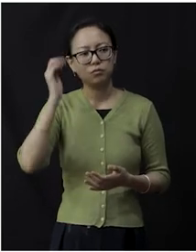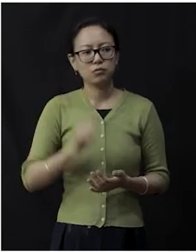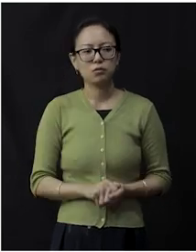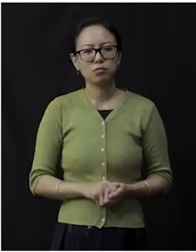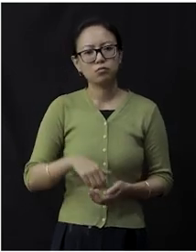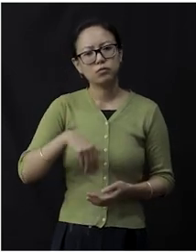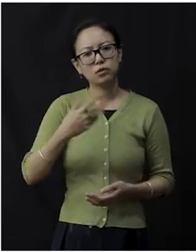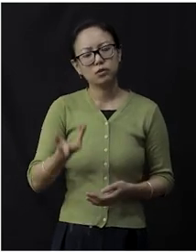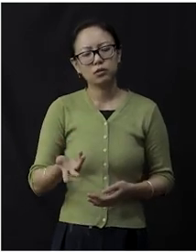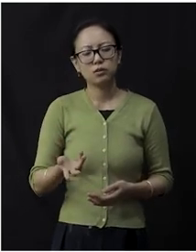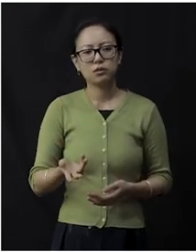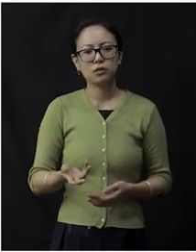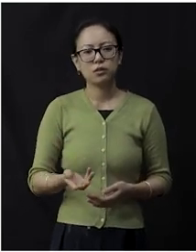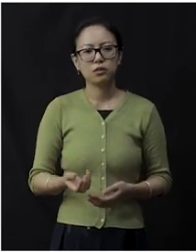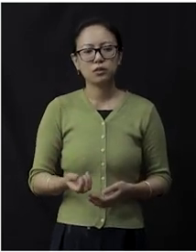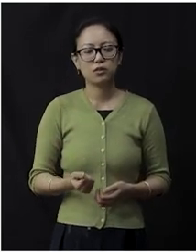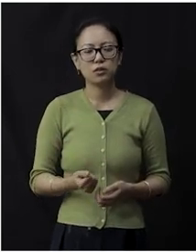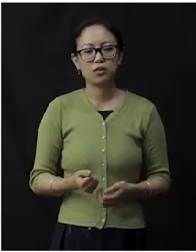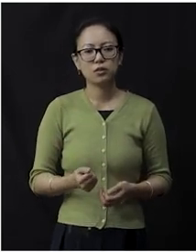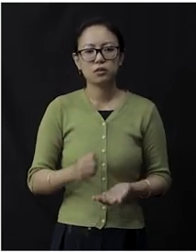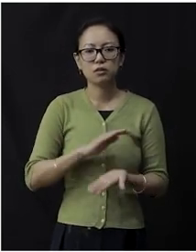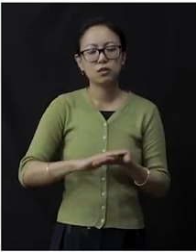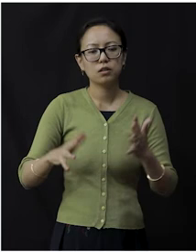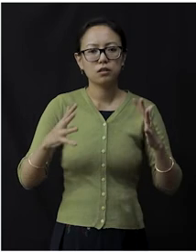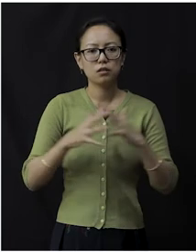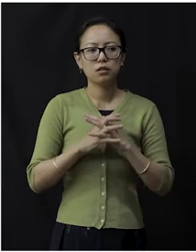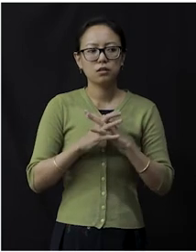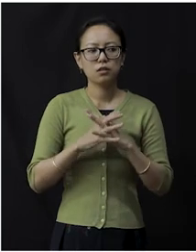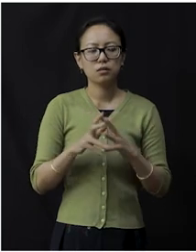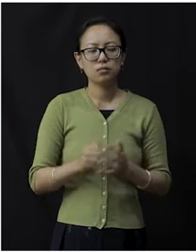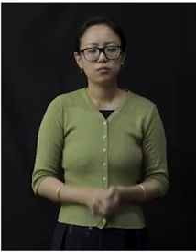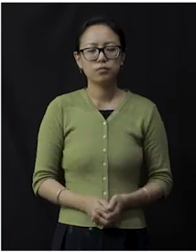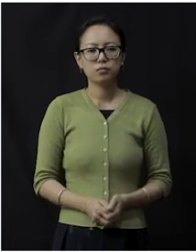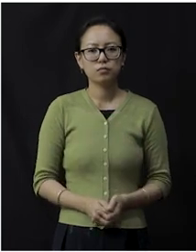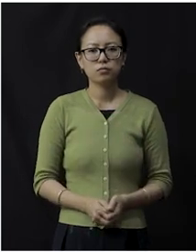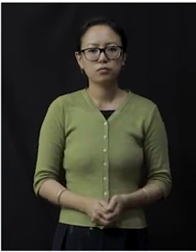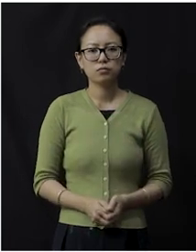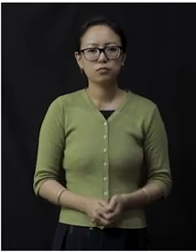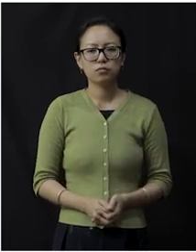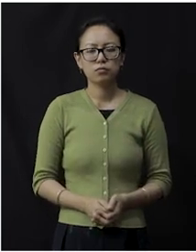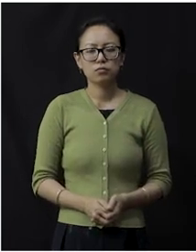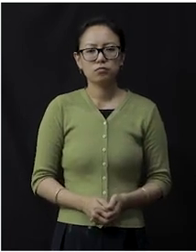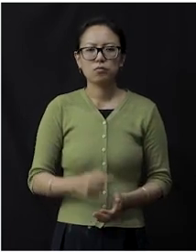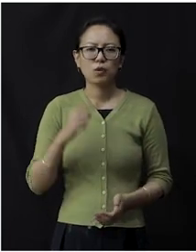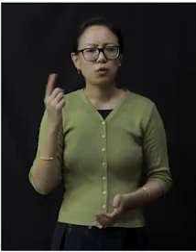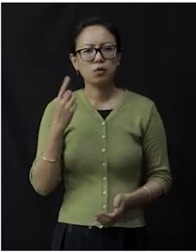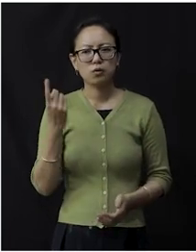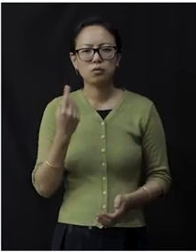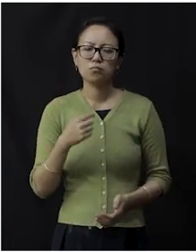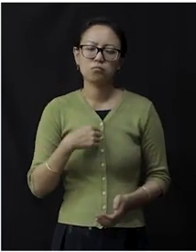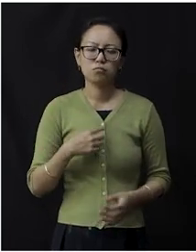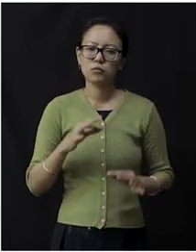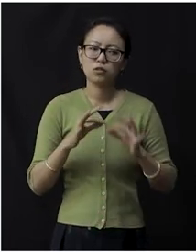one. So now this is a homework which I am only going to explain it to you.